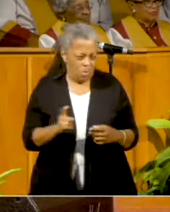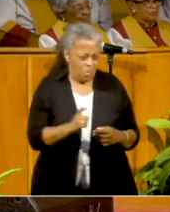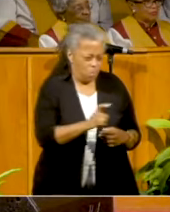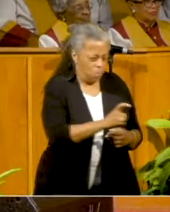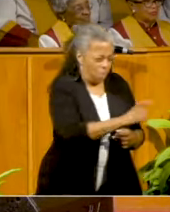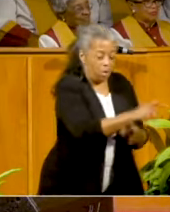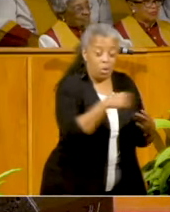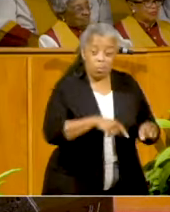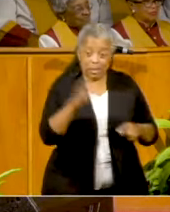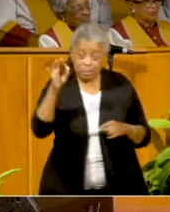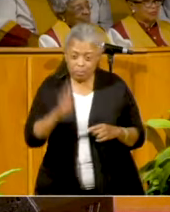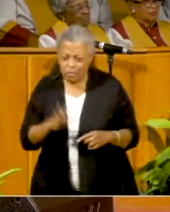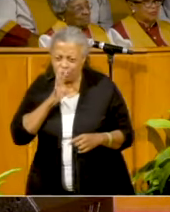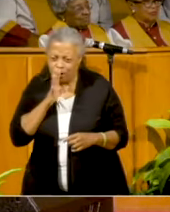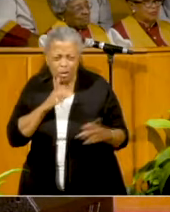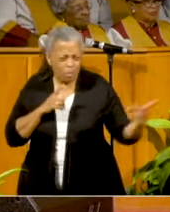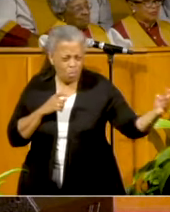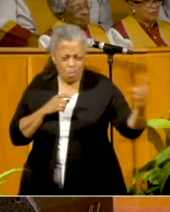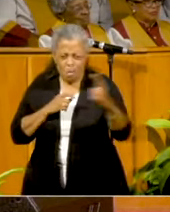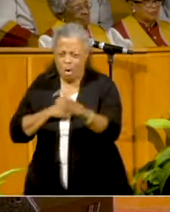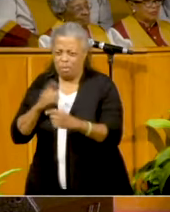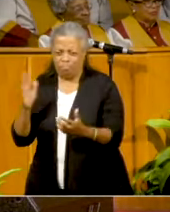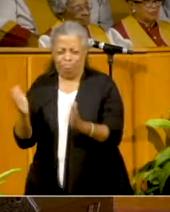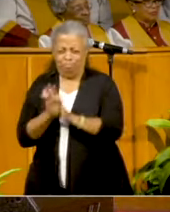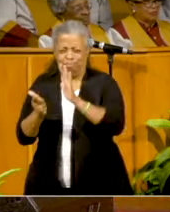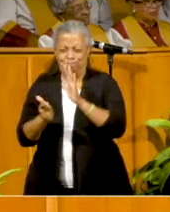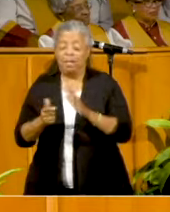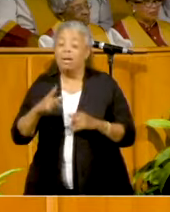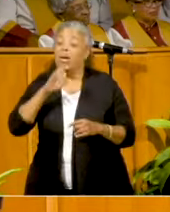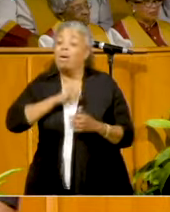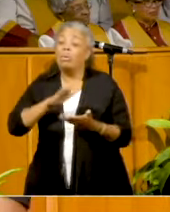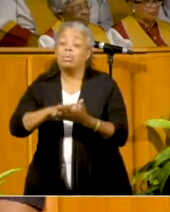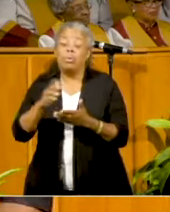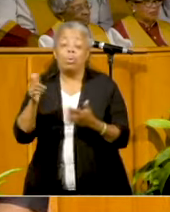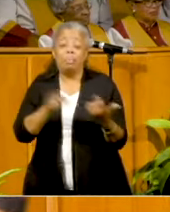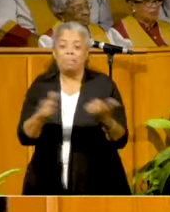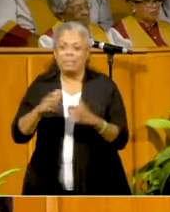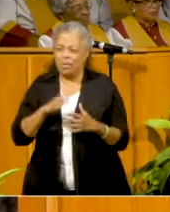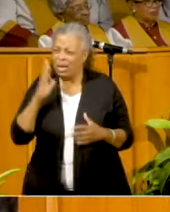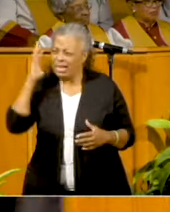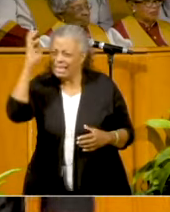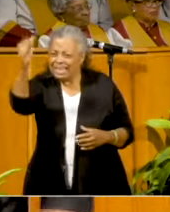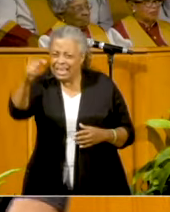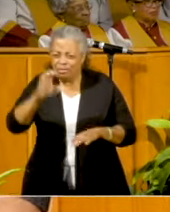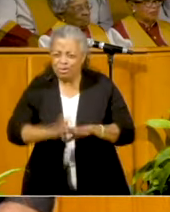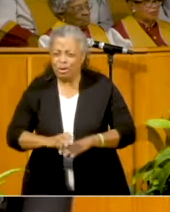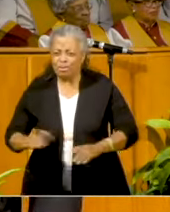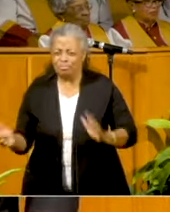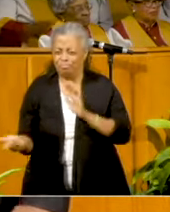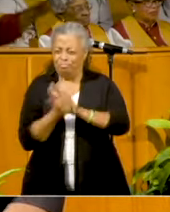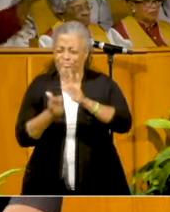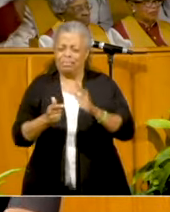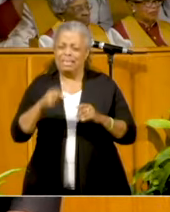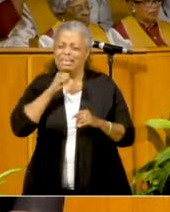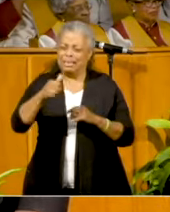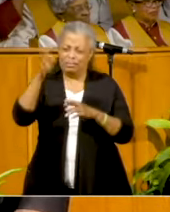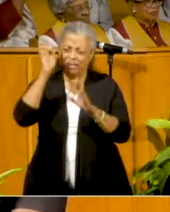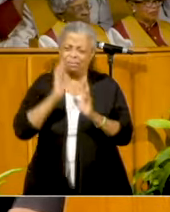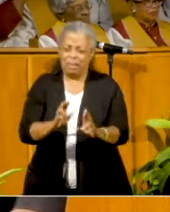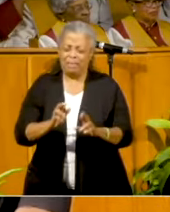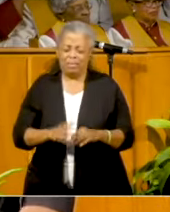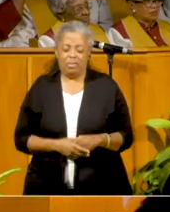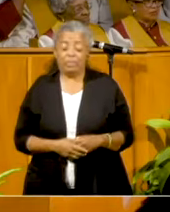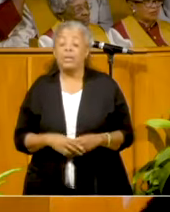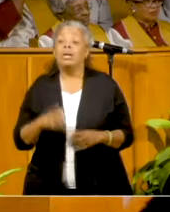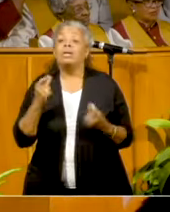when the preacher is talking. Old school Baptist, you don't just leave church. That's disrespectful.